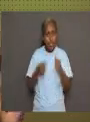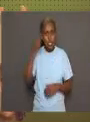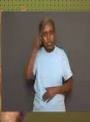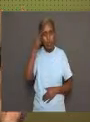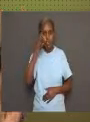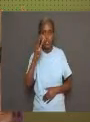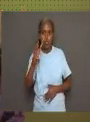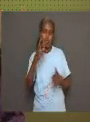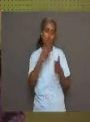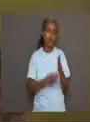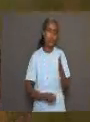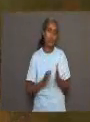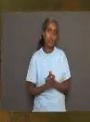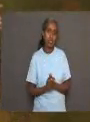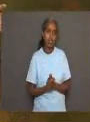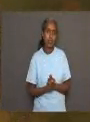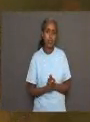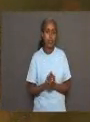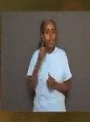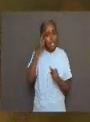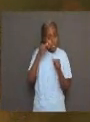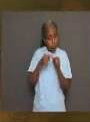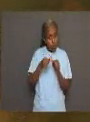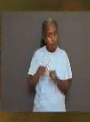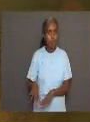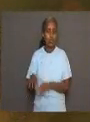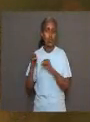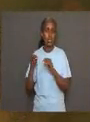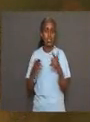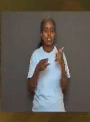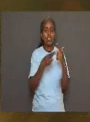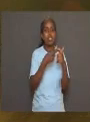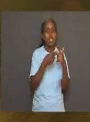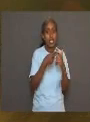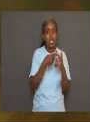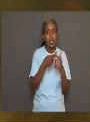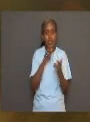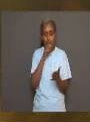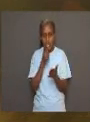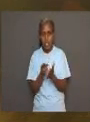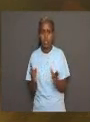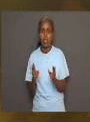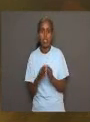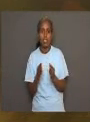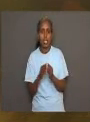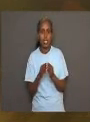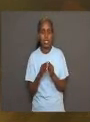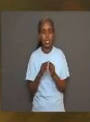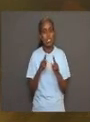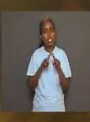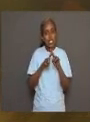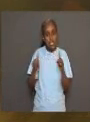two values. Recall students that the range of a data set is the